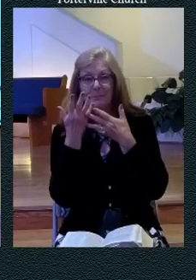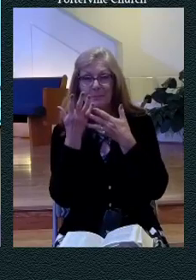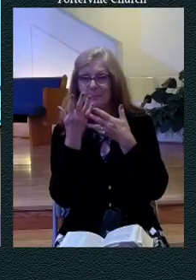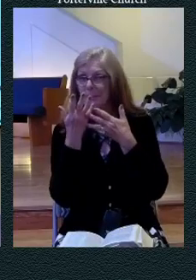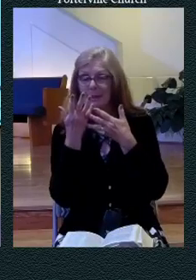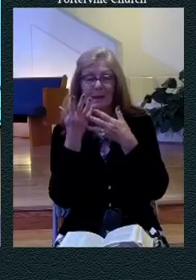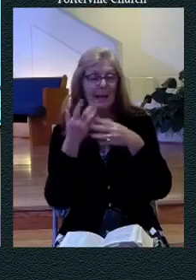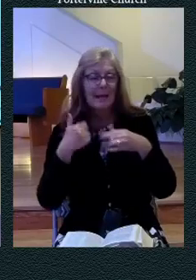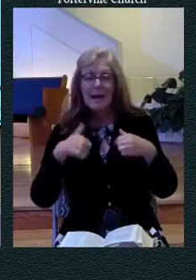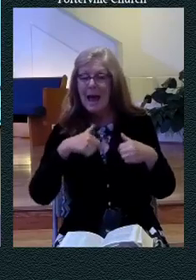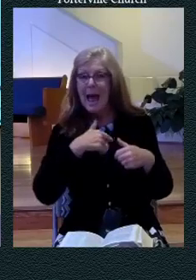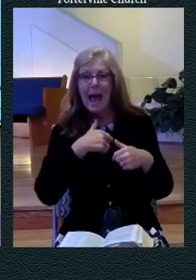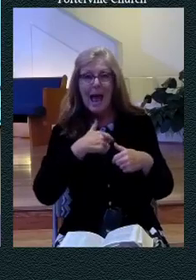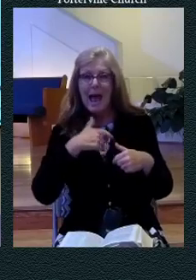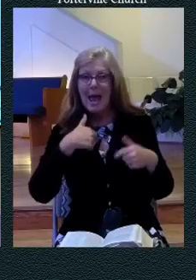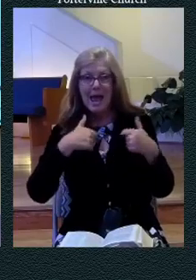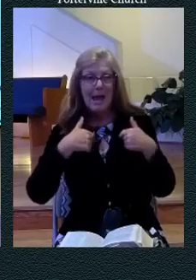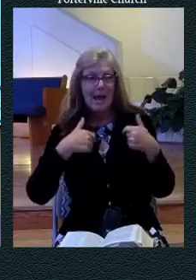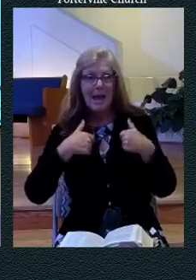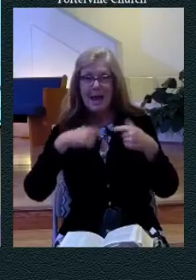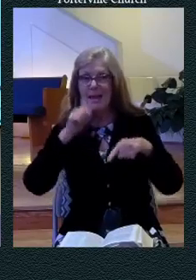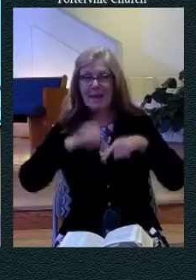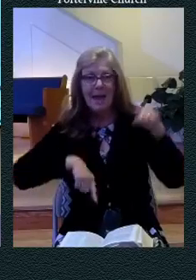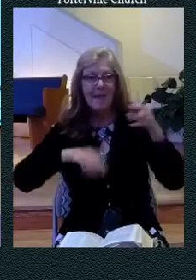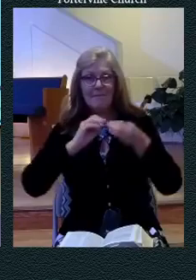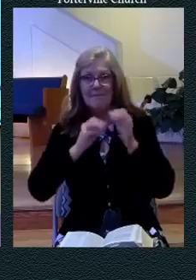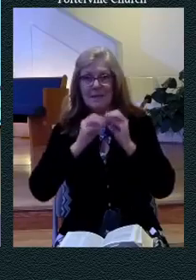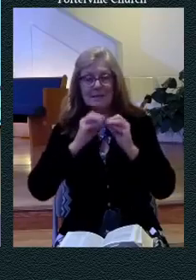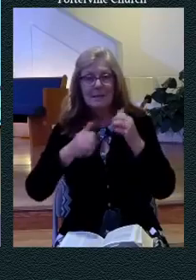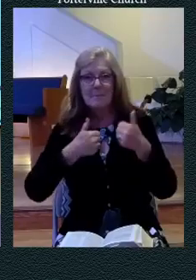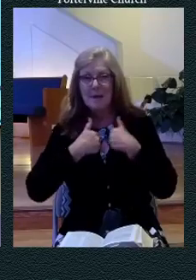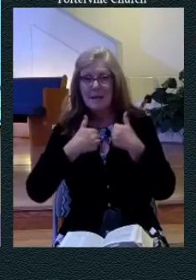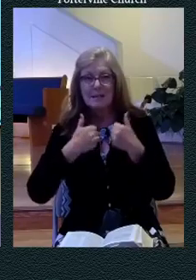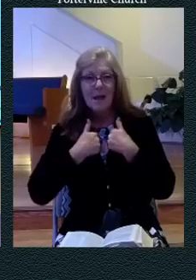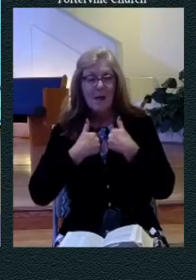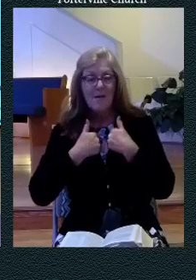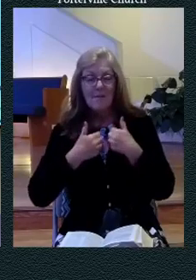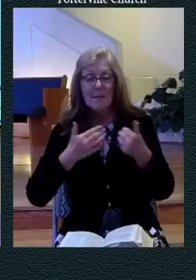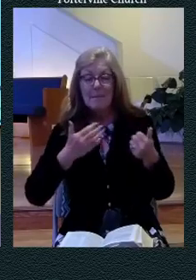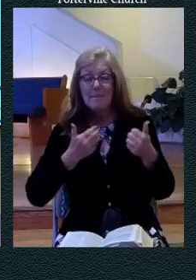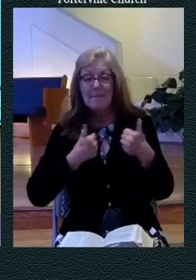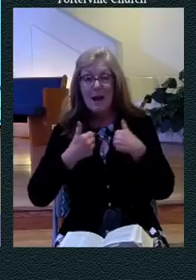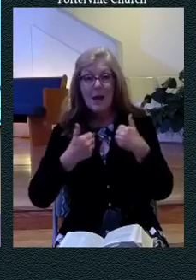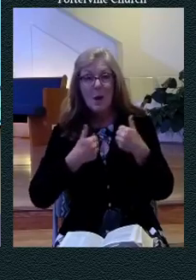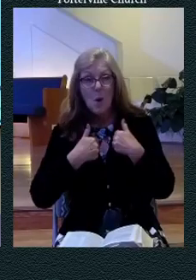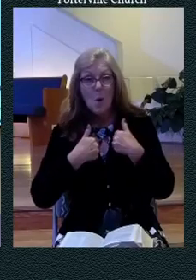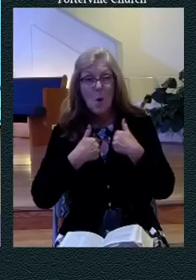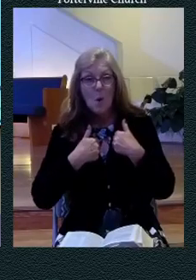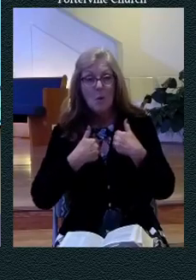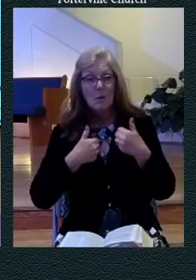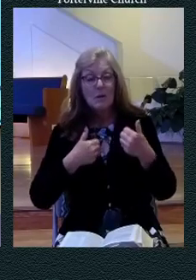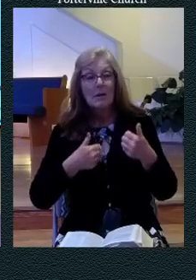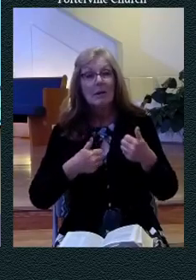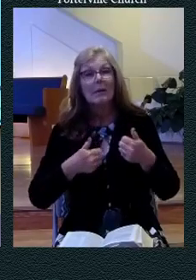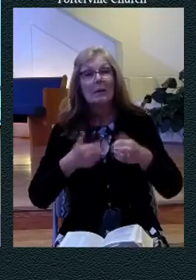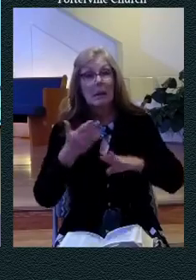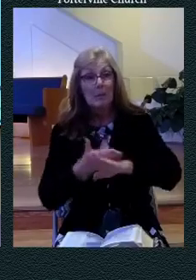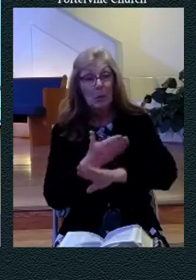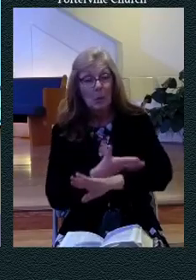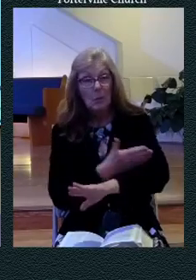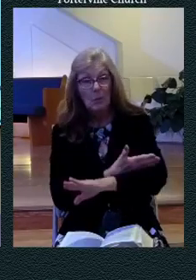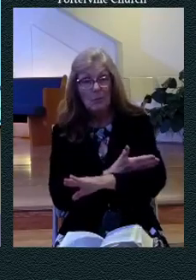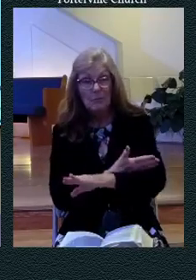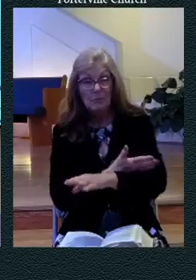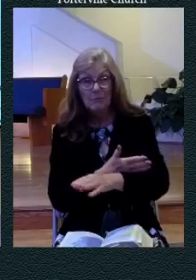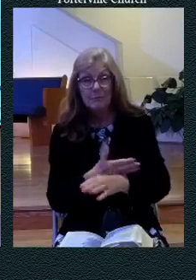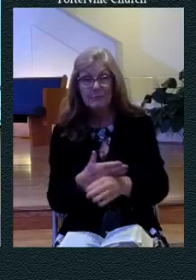self-attempted solutions. We want to be done with self-justifications, with self-redemptions. In the face of